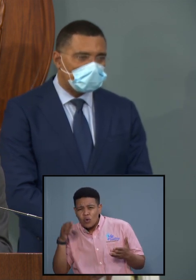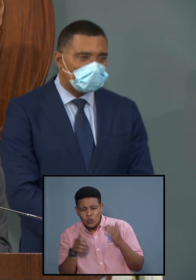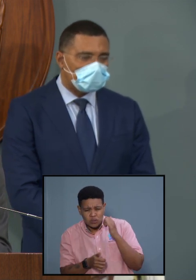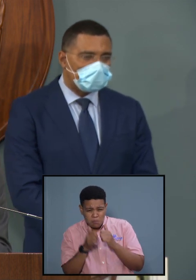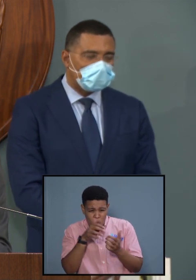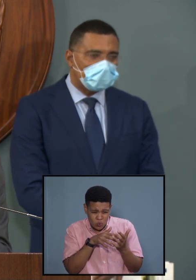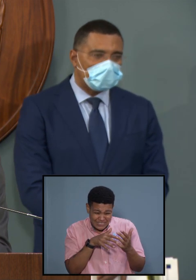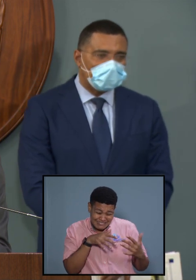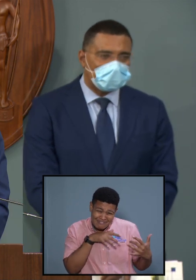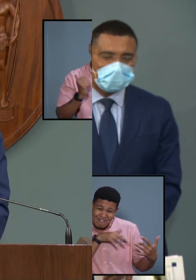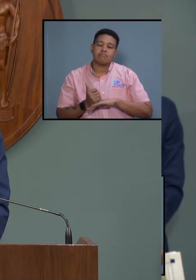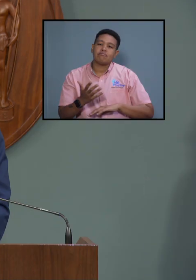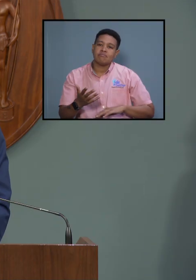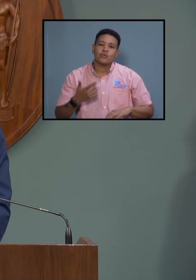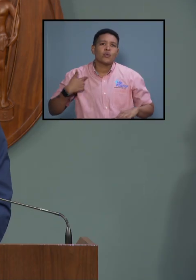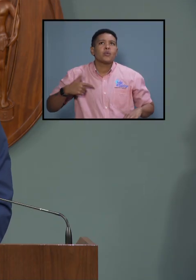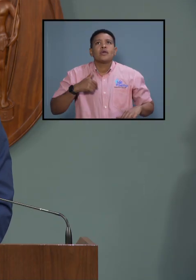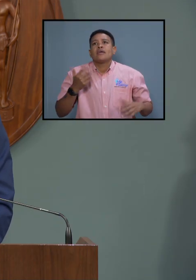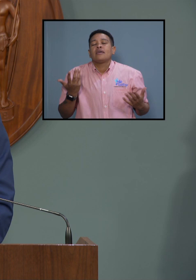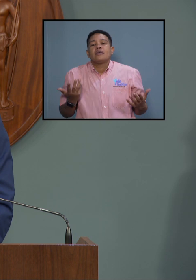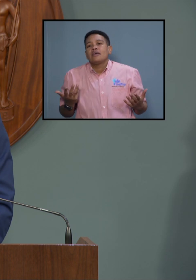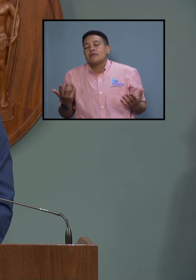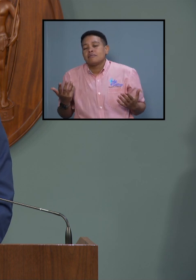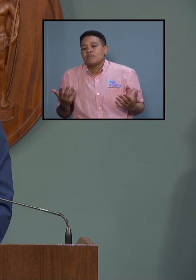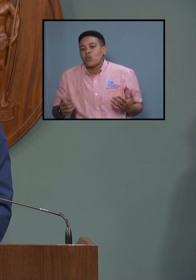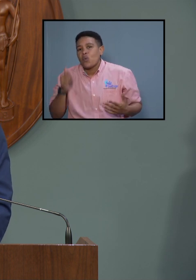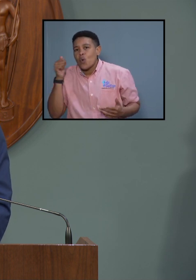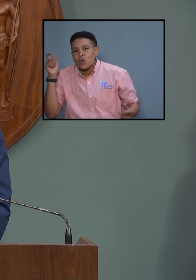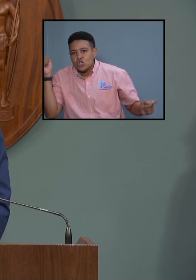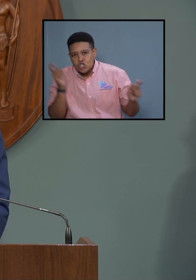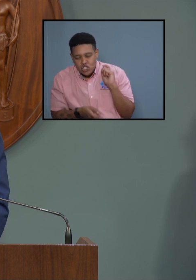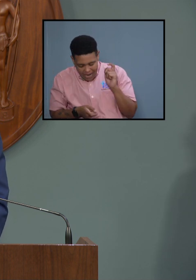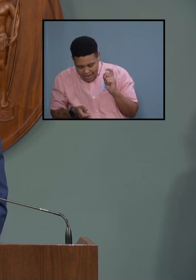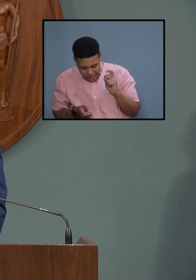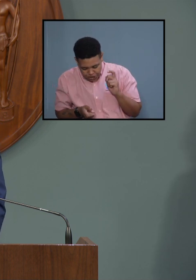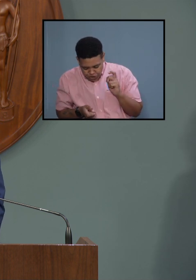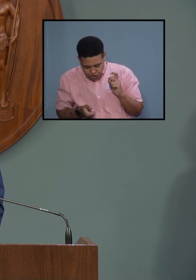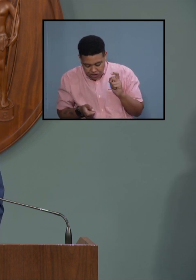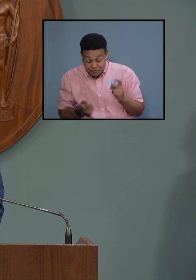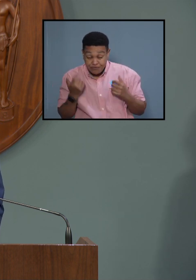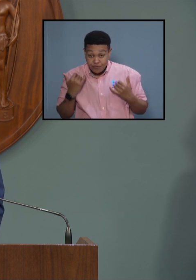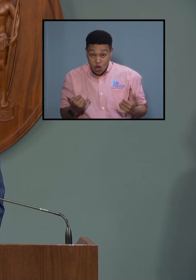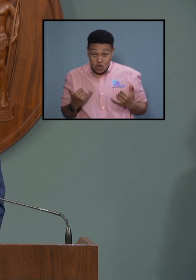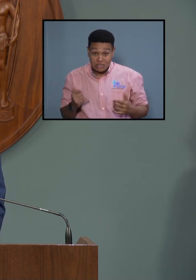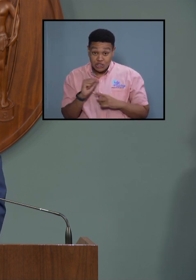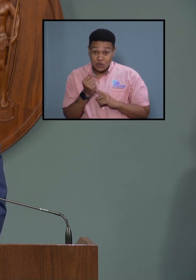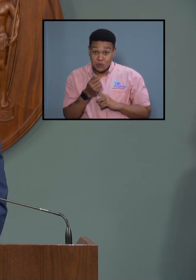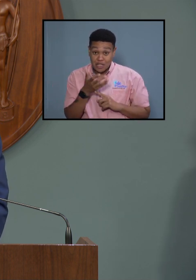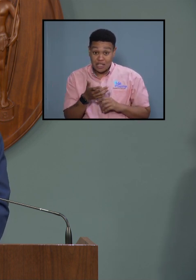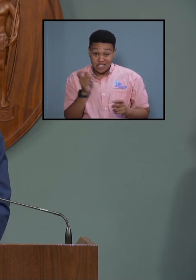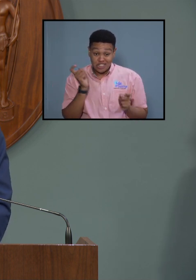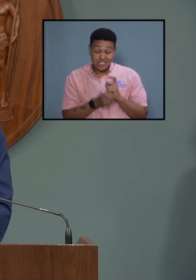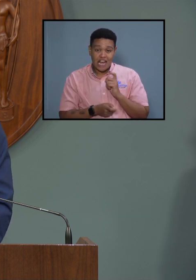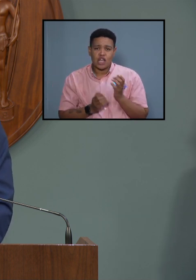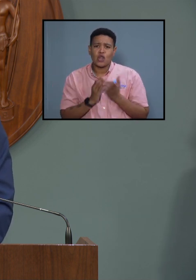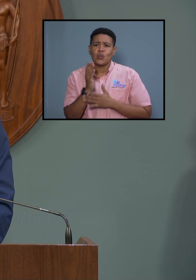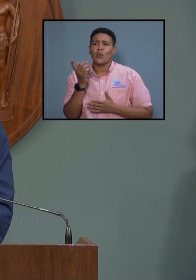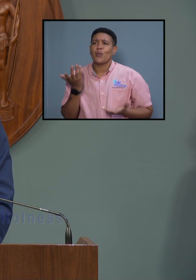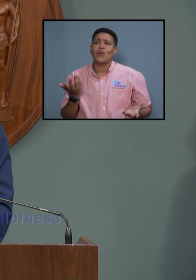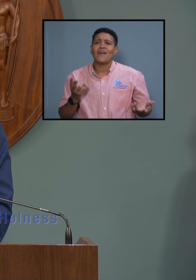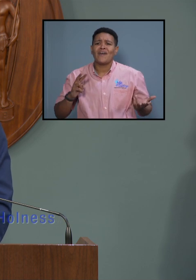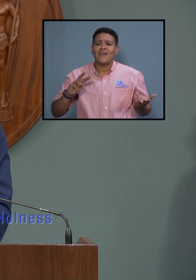the plans in place. We are not going to change the current situation through the flip